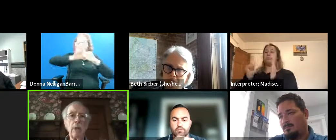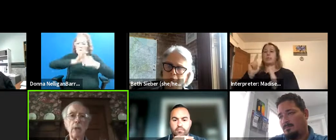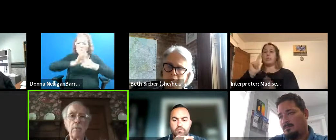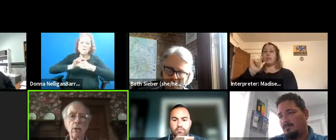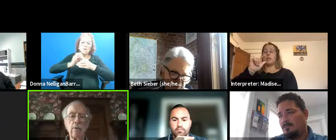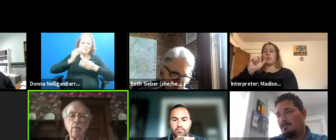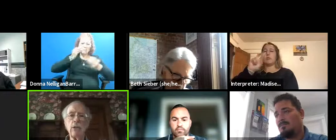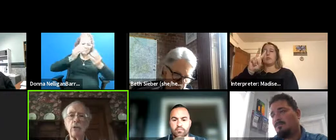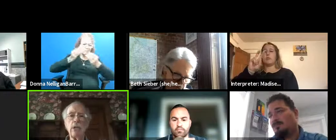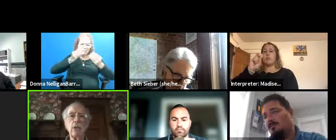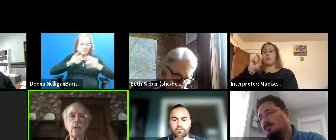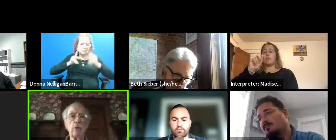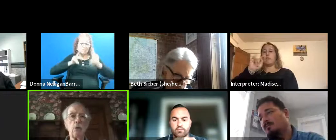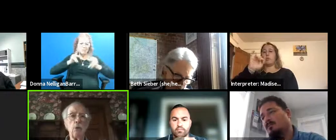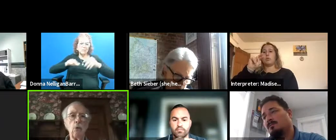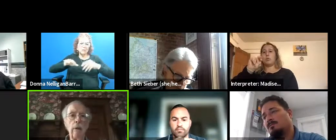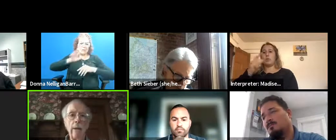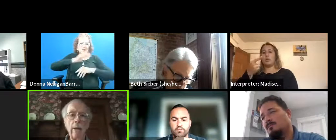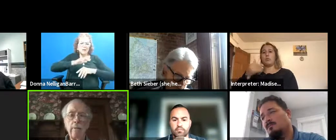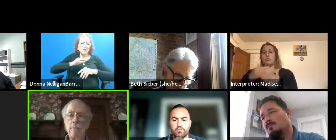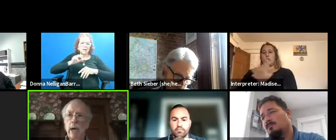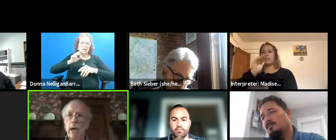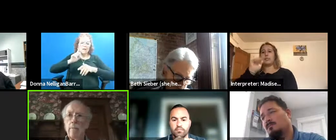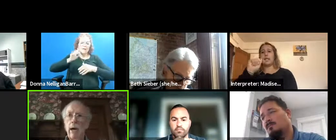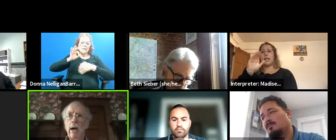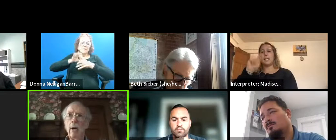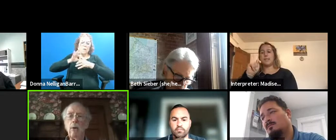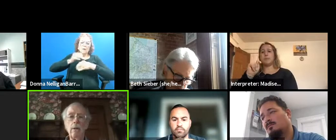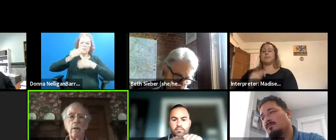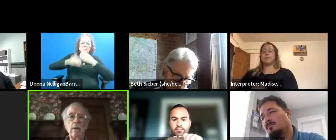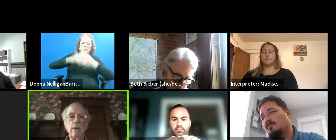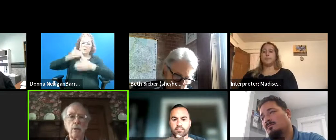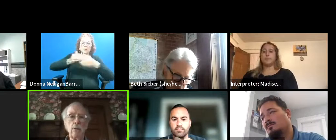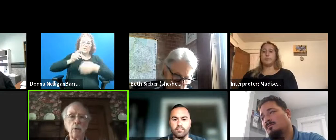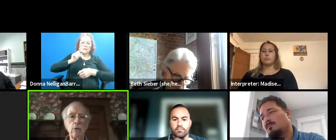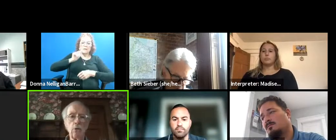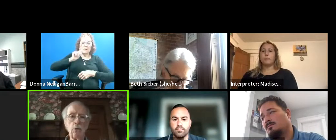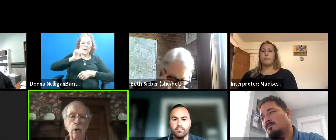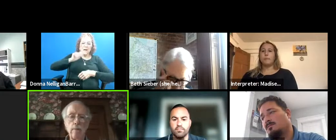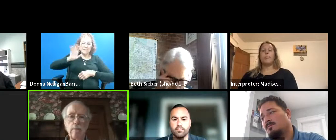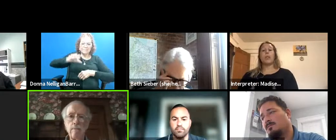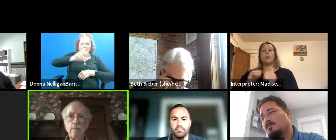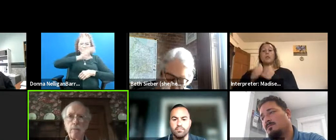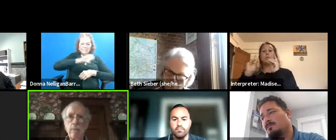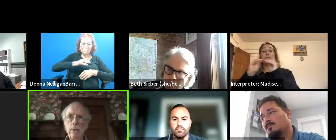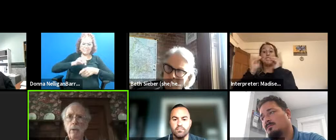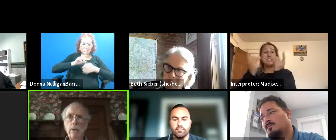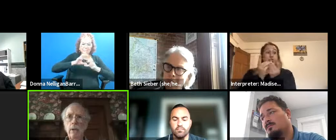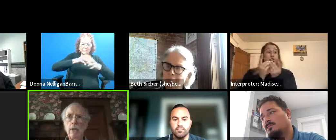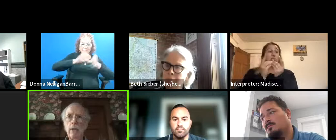other myriad pieces of legislation to control how districts are drawn.